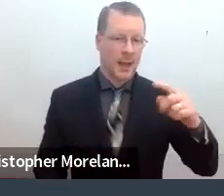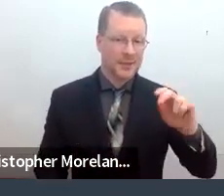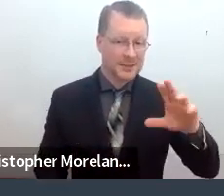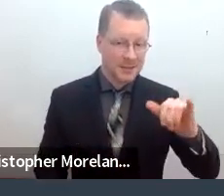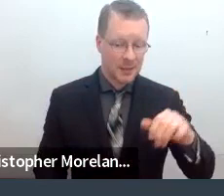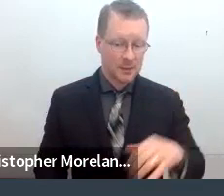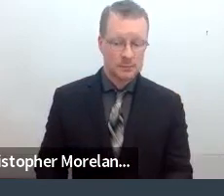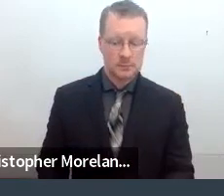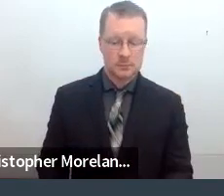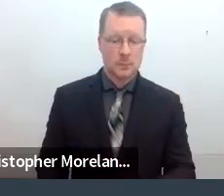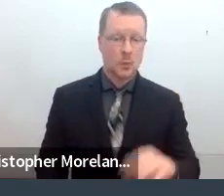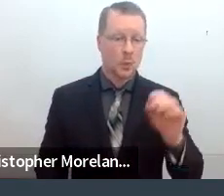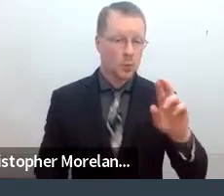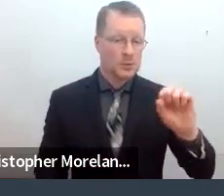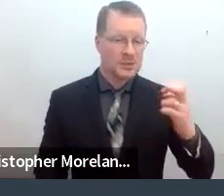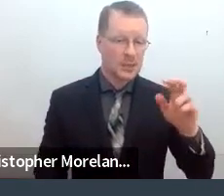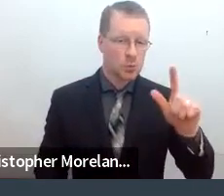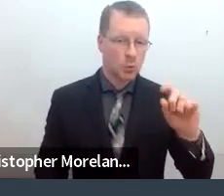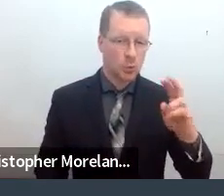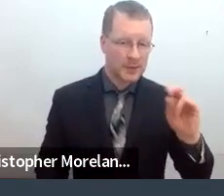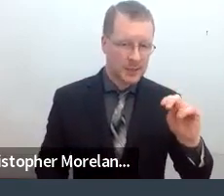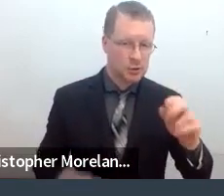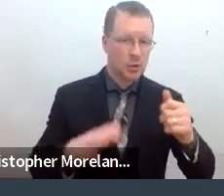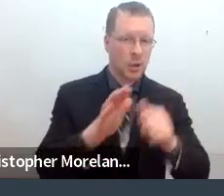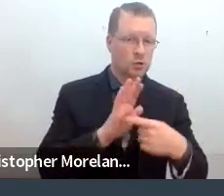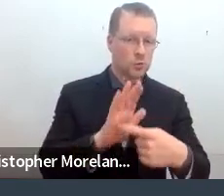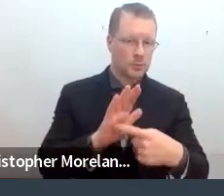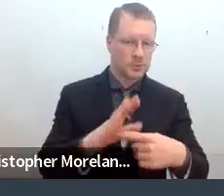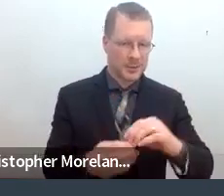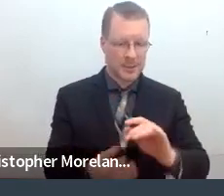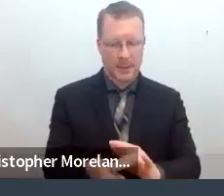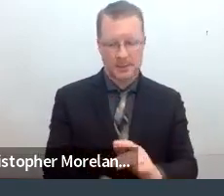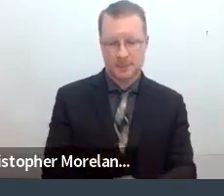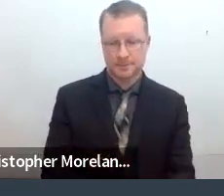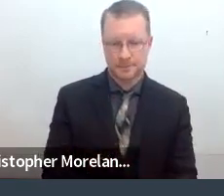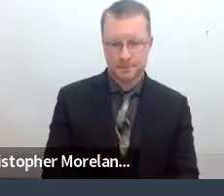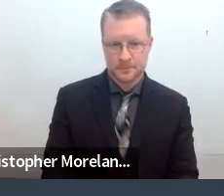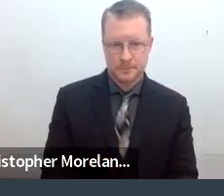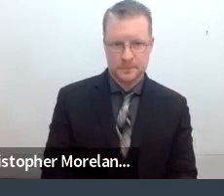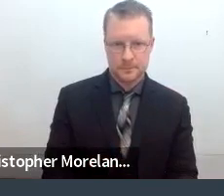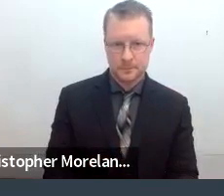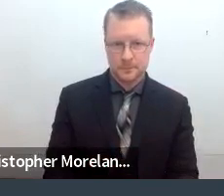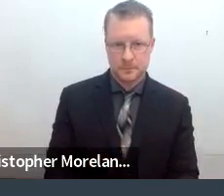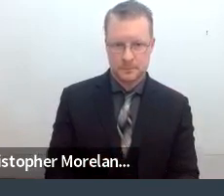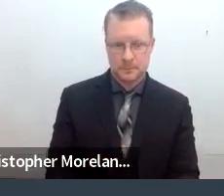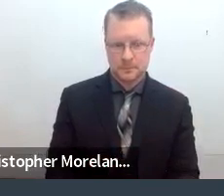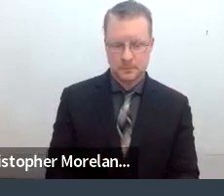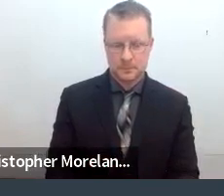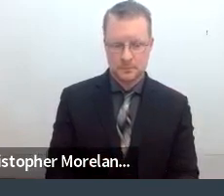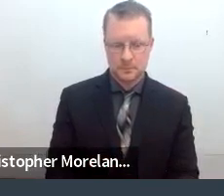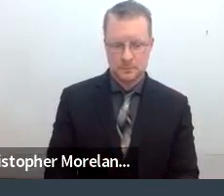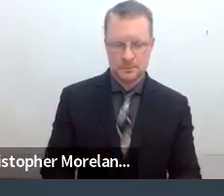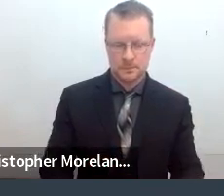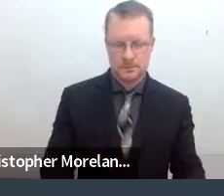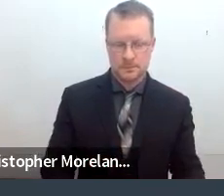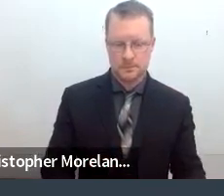as race, ethnicity, or a sexual orientation that was underrepresented in the workforce.